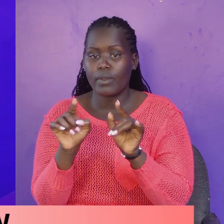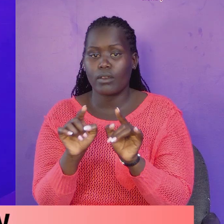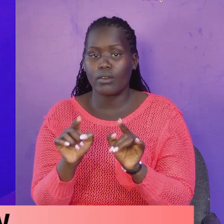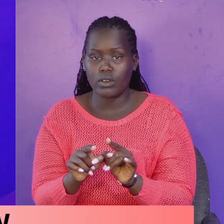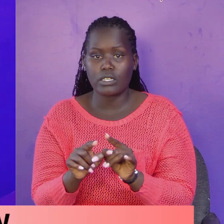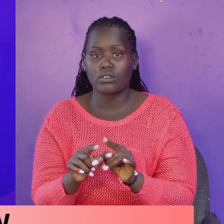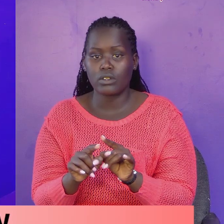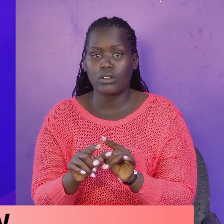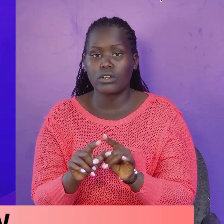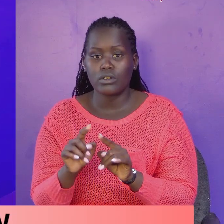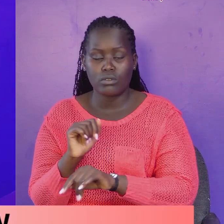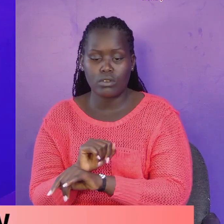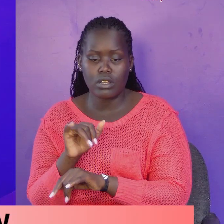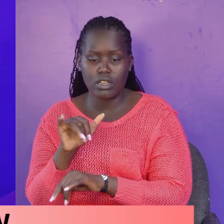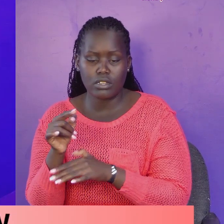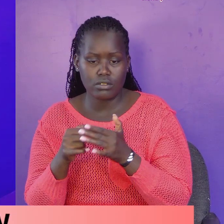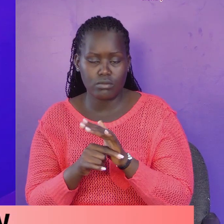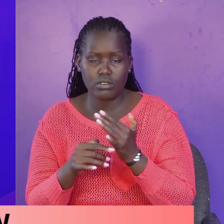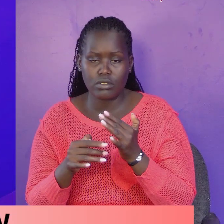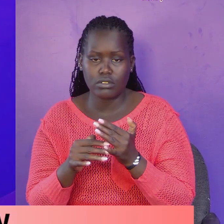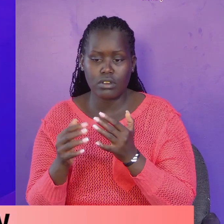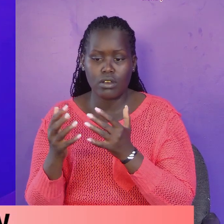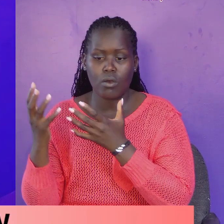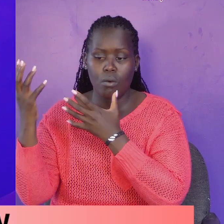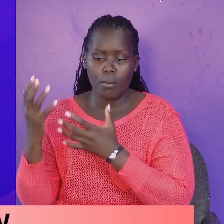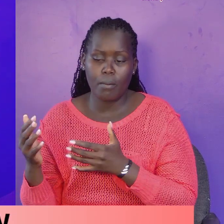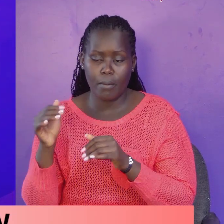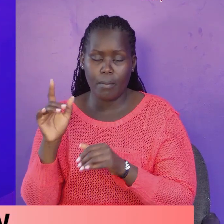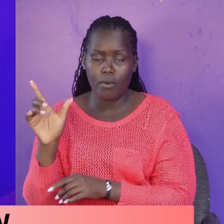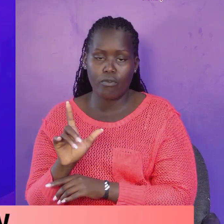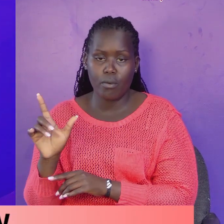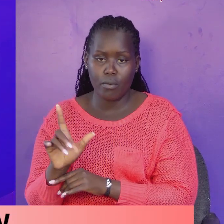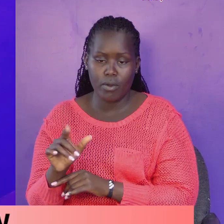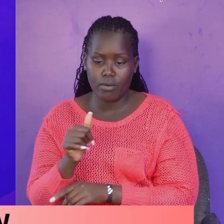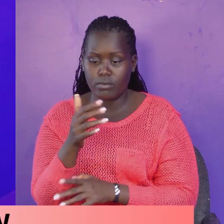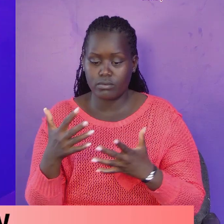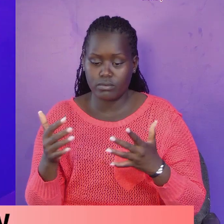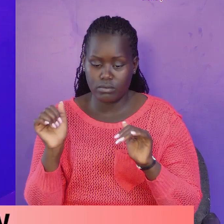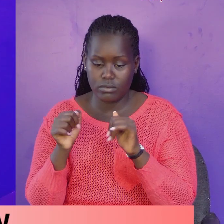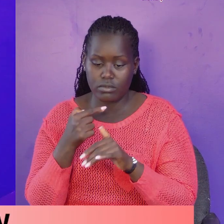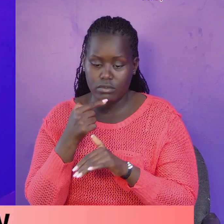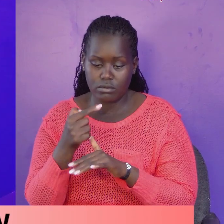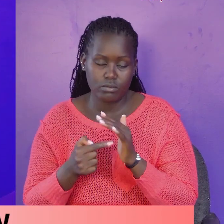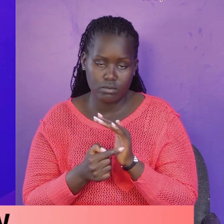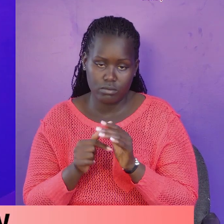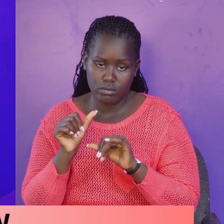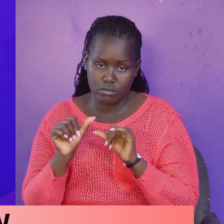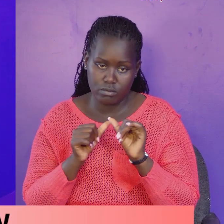academy talent. So that's what is overburdening Liverpool. Another thing I can say about